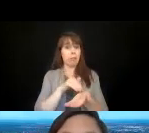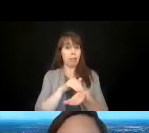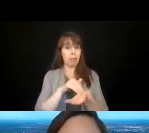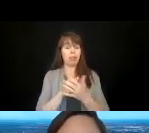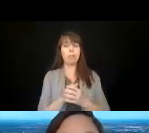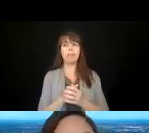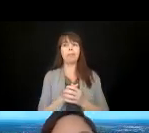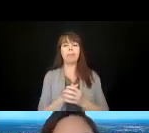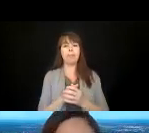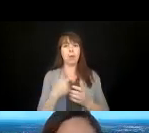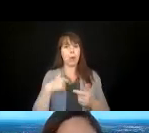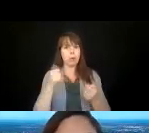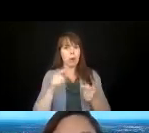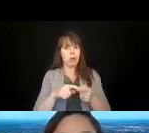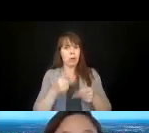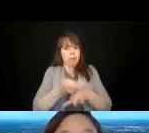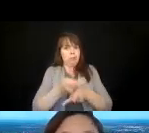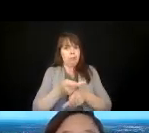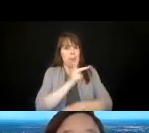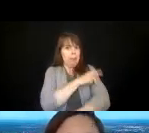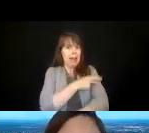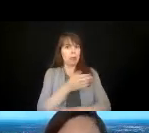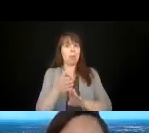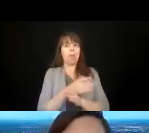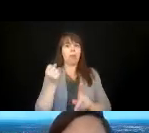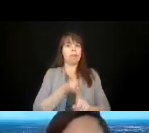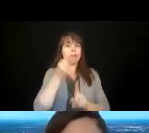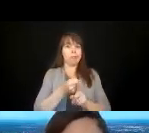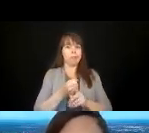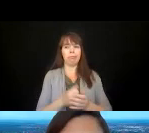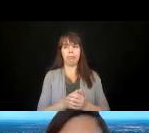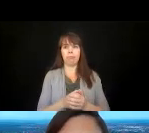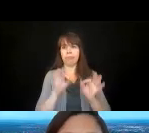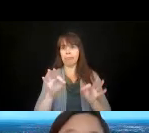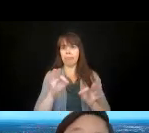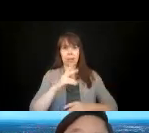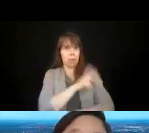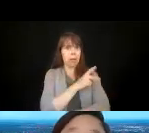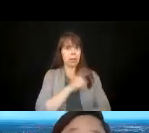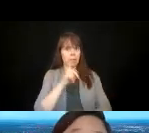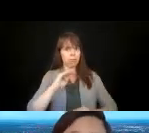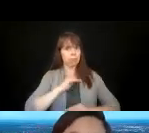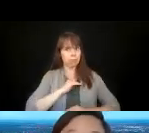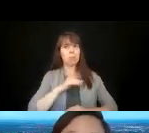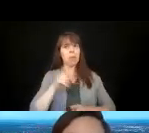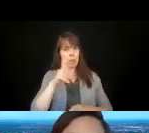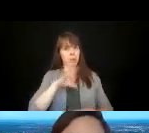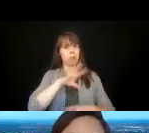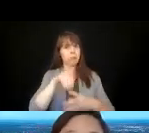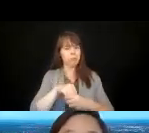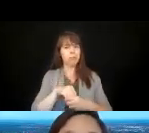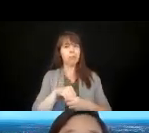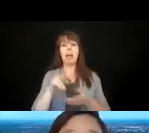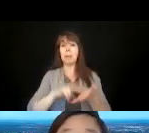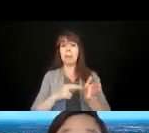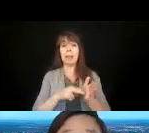we proactively manage patients. We've had excellent patient engagement and satisfaction with this, and we've been able to reduce